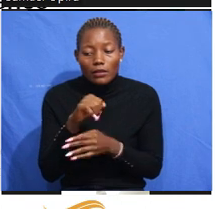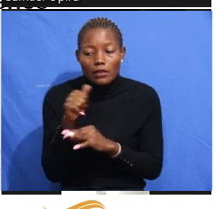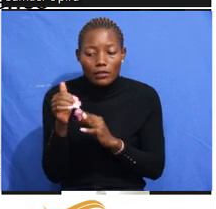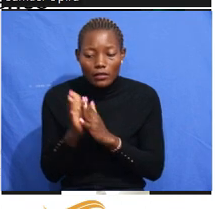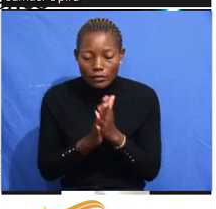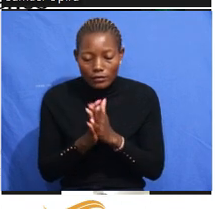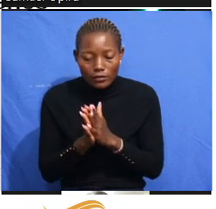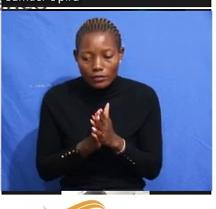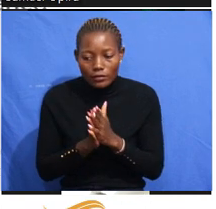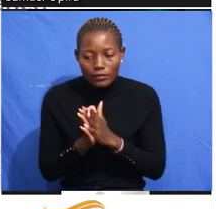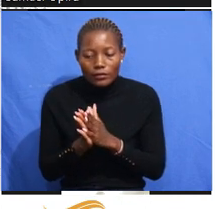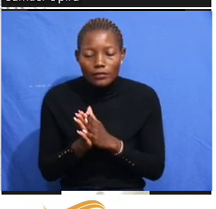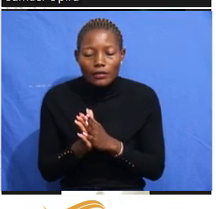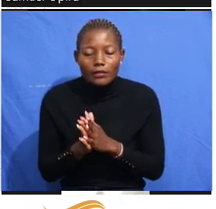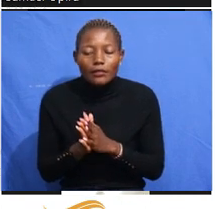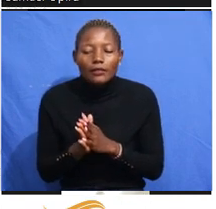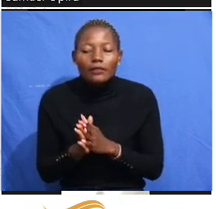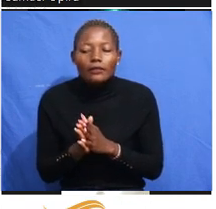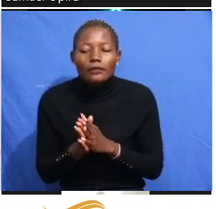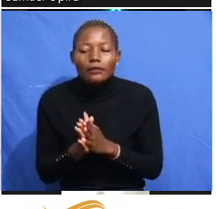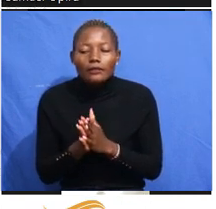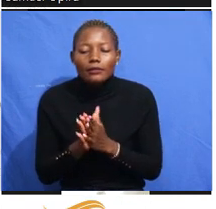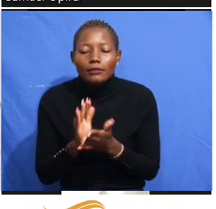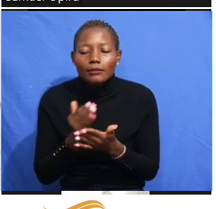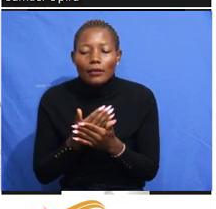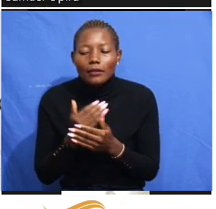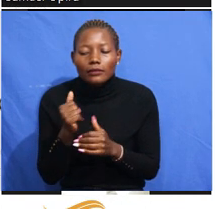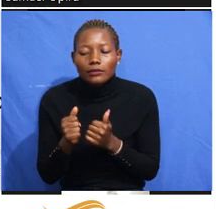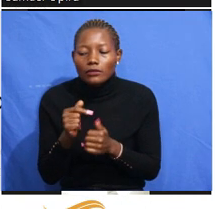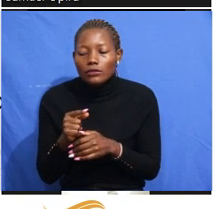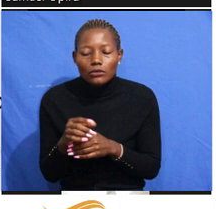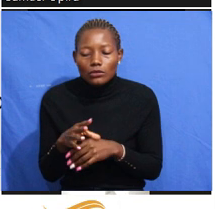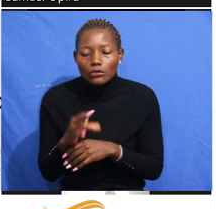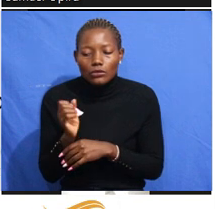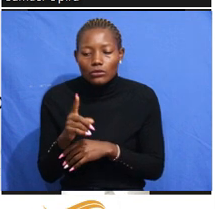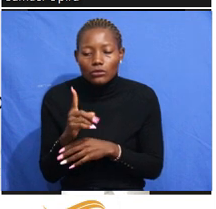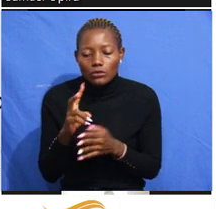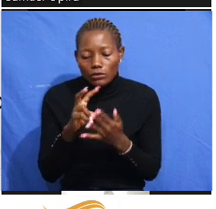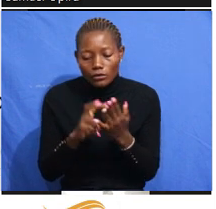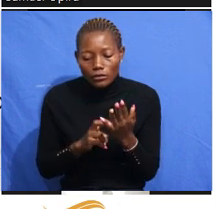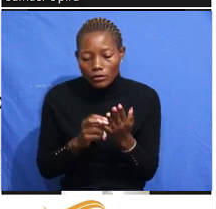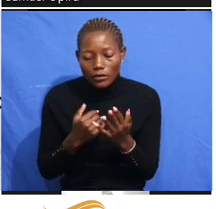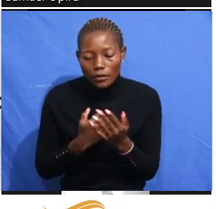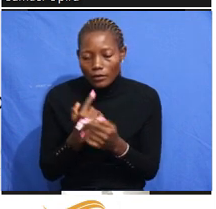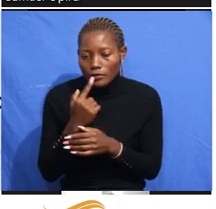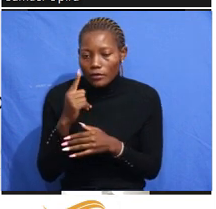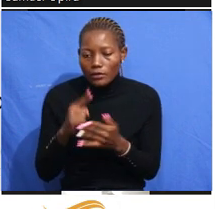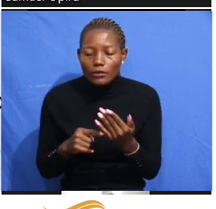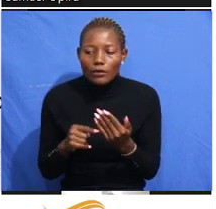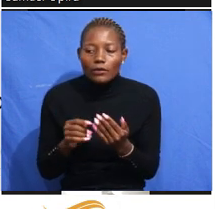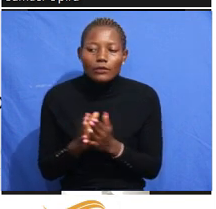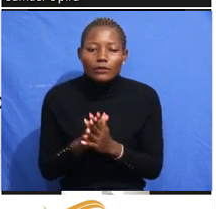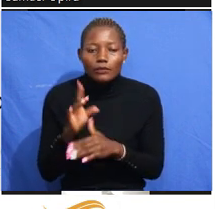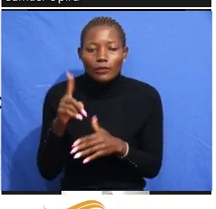that you will need to read. So what I'm saying there is whatever sport that